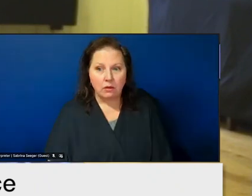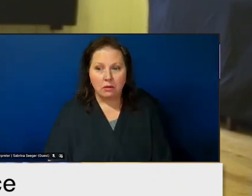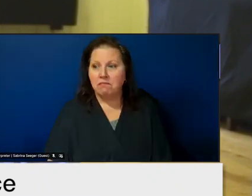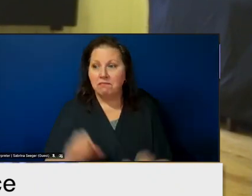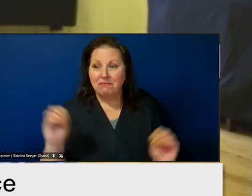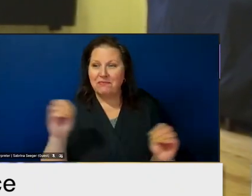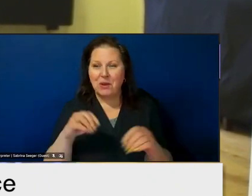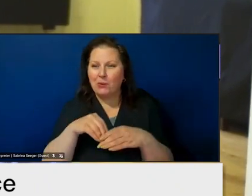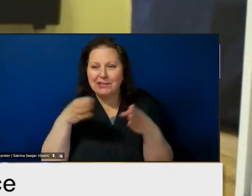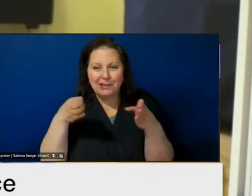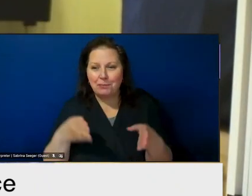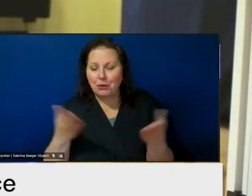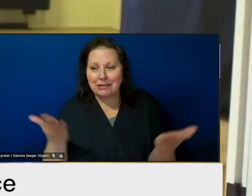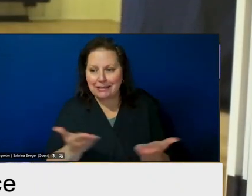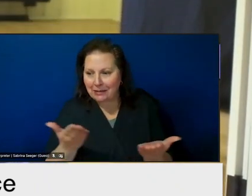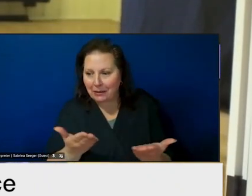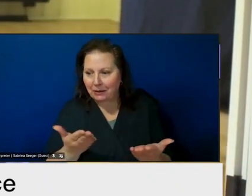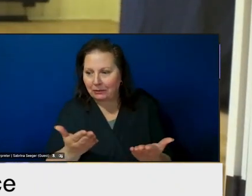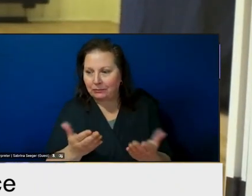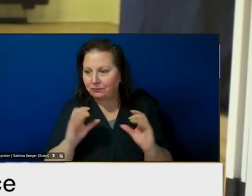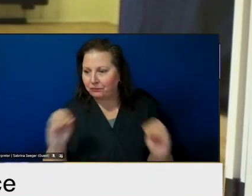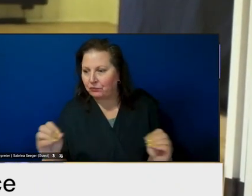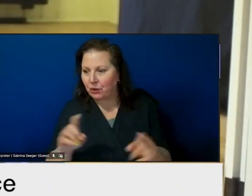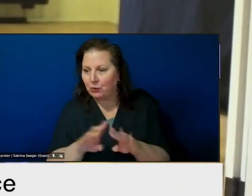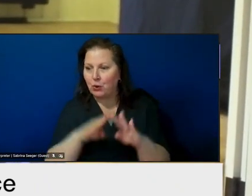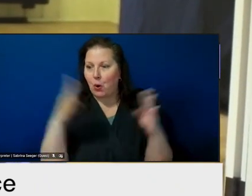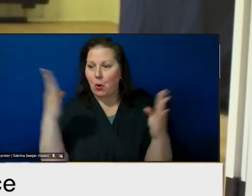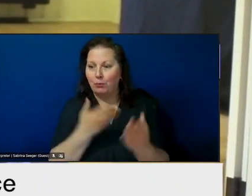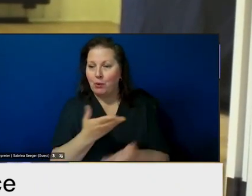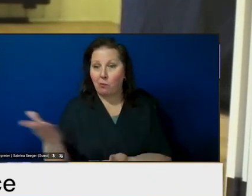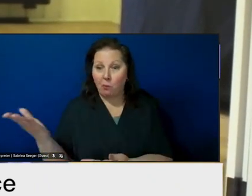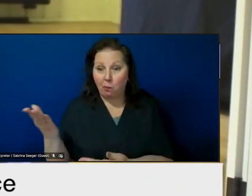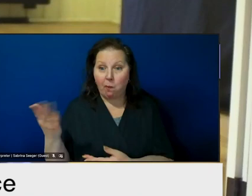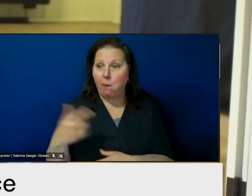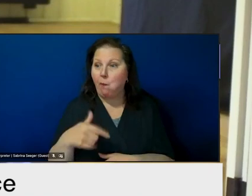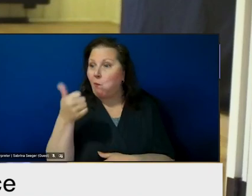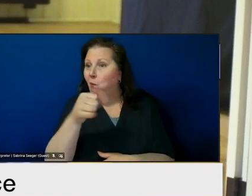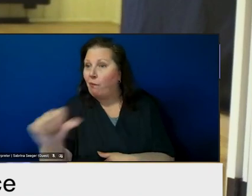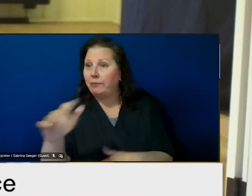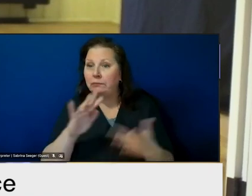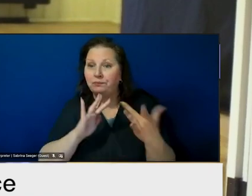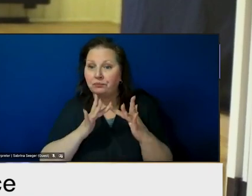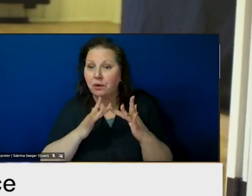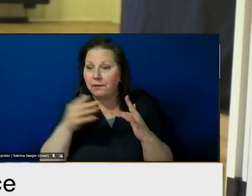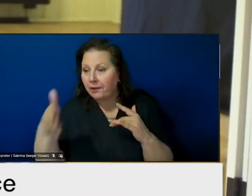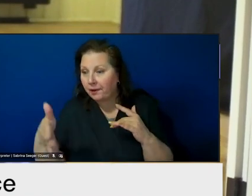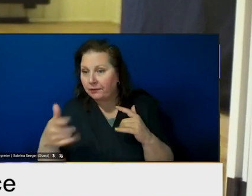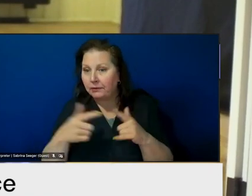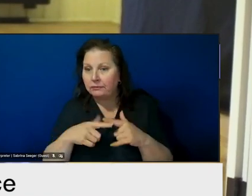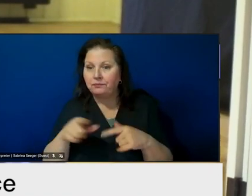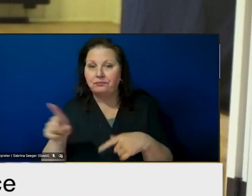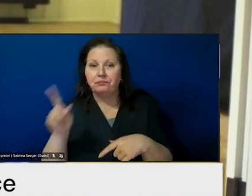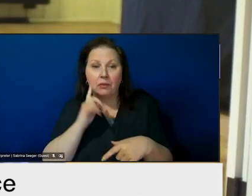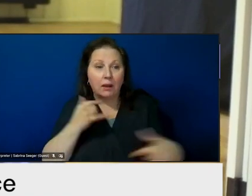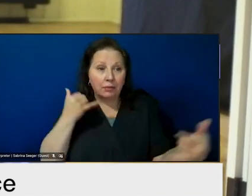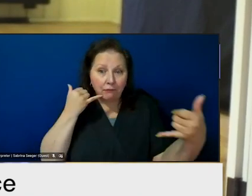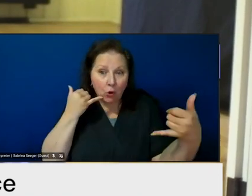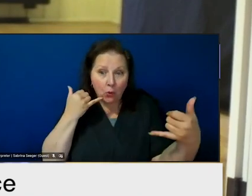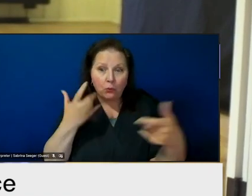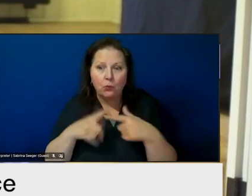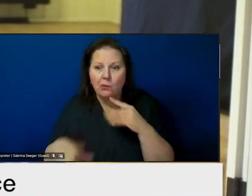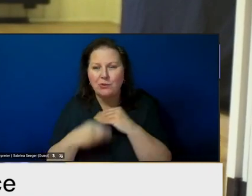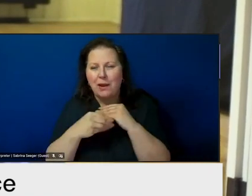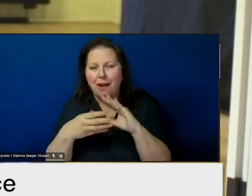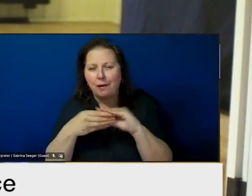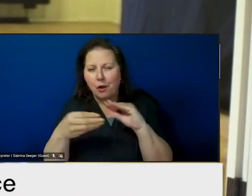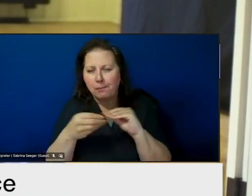in person, there won't be anyone here to open it to. So, is there anyone on the phone or online who would like to add a comment?